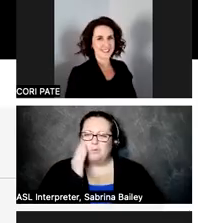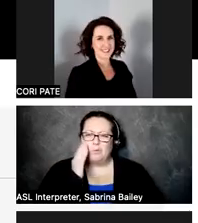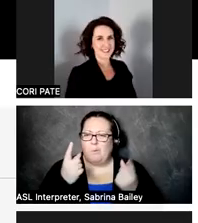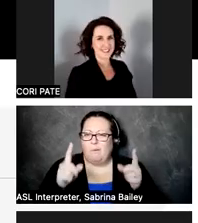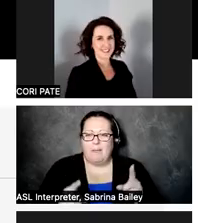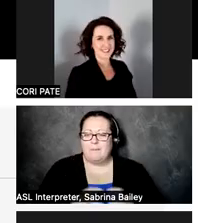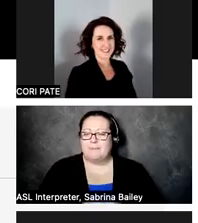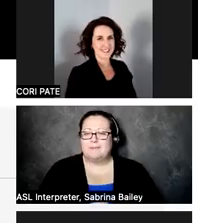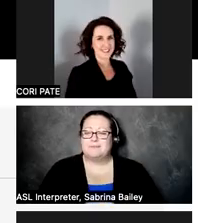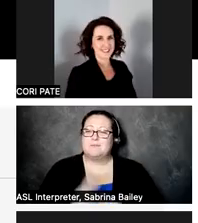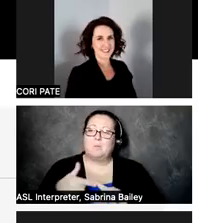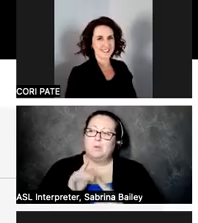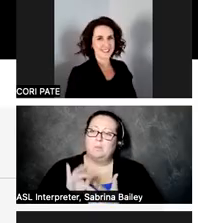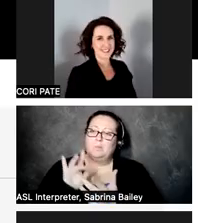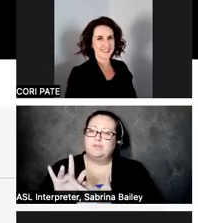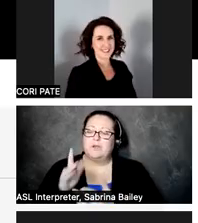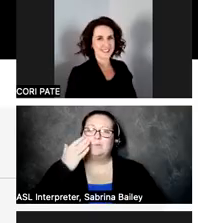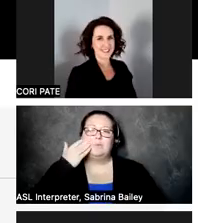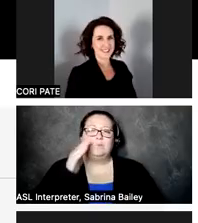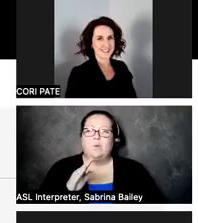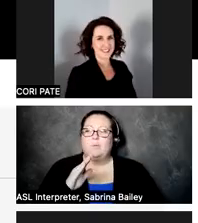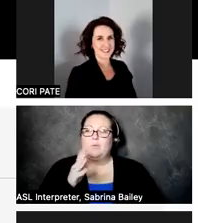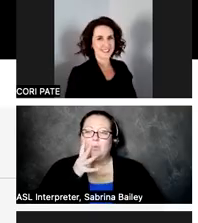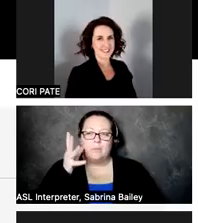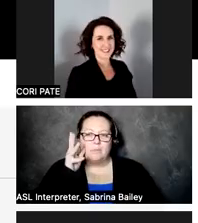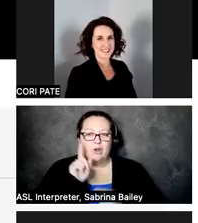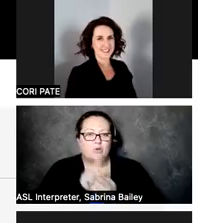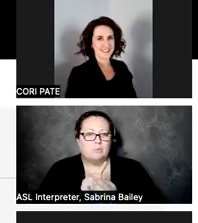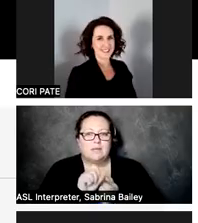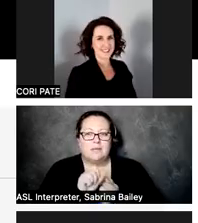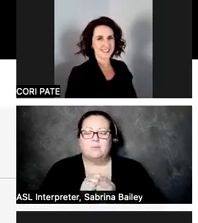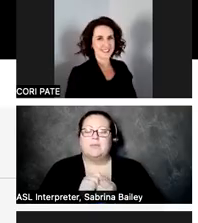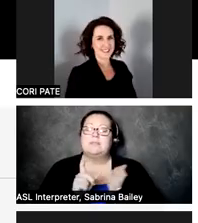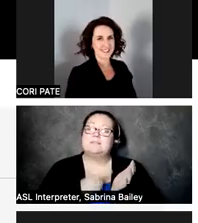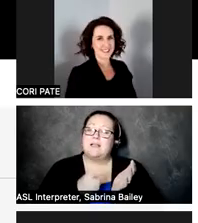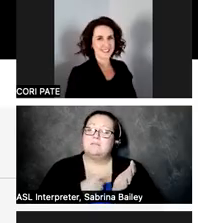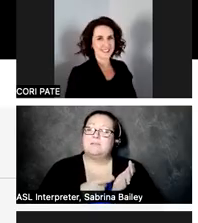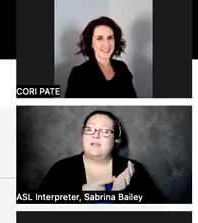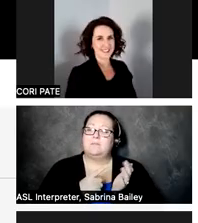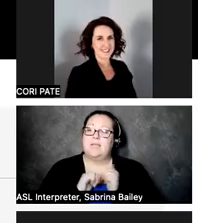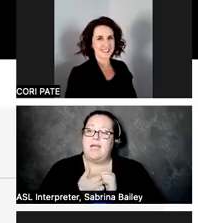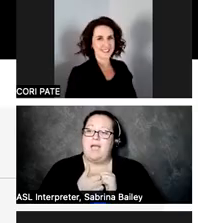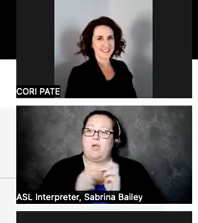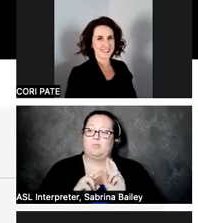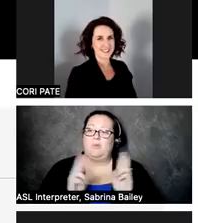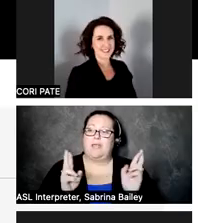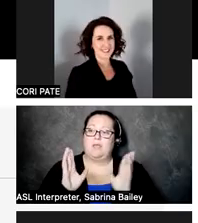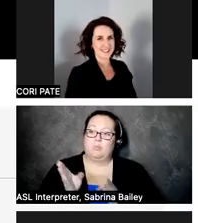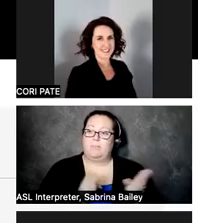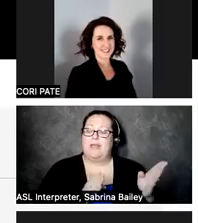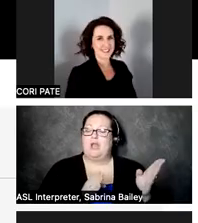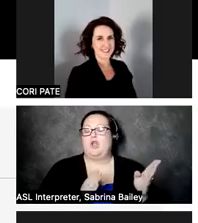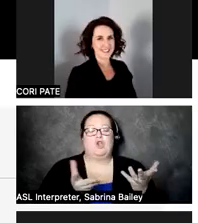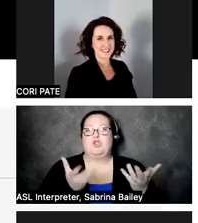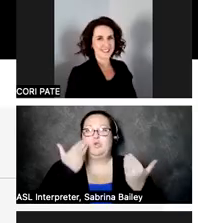right? When you reach out to someone, you don't know the parent you're meeting. So sometimes the level of preparedness, you don't know until that the